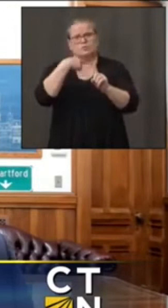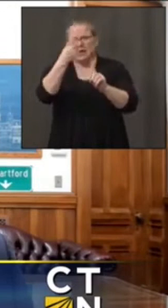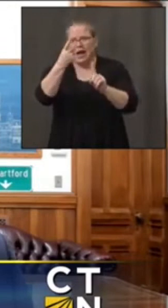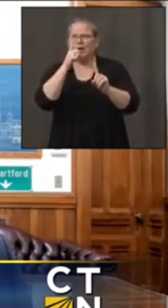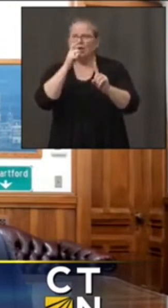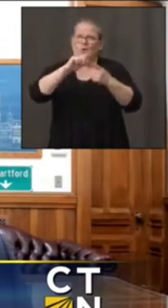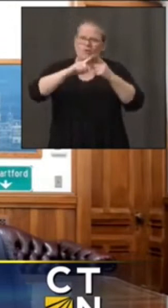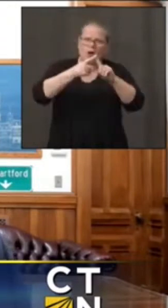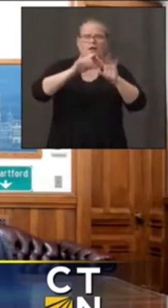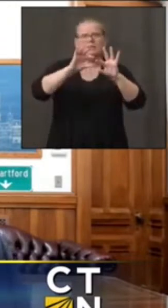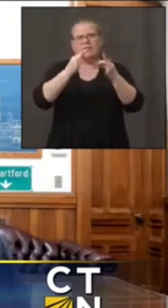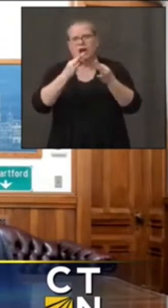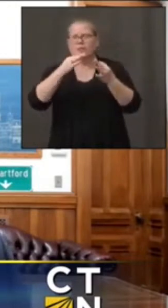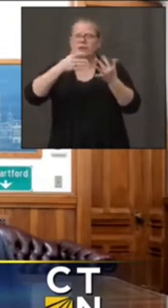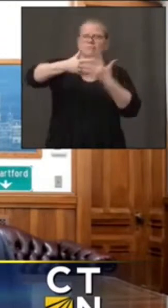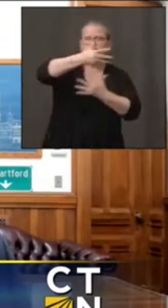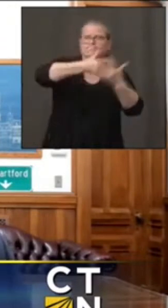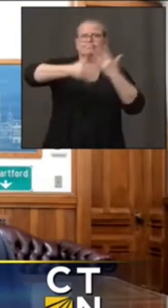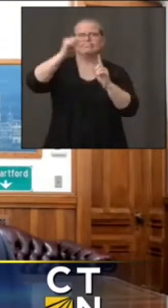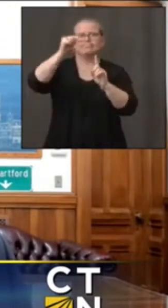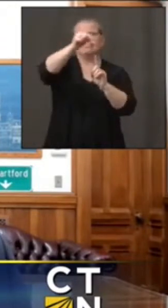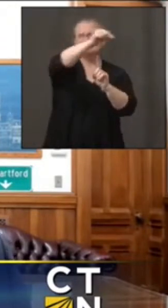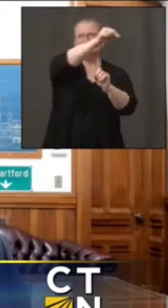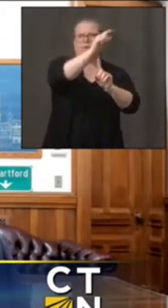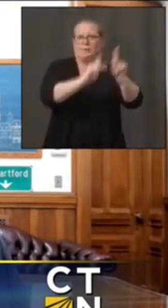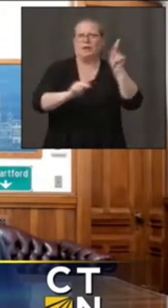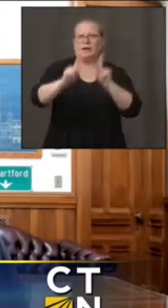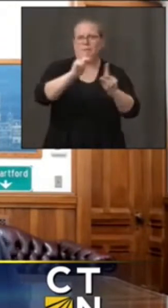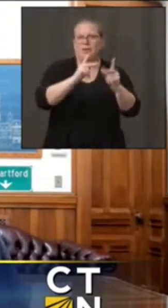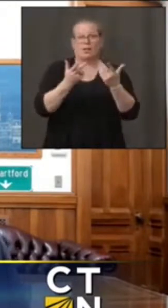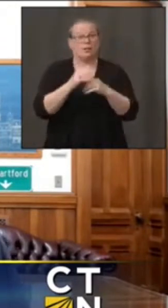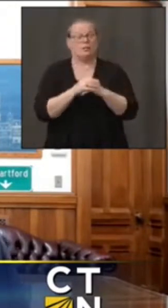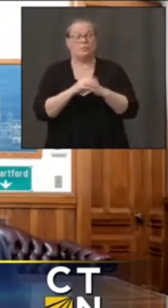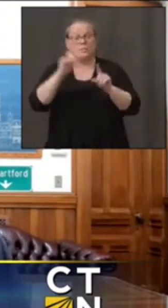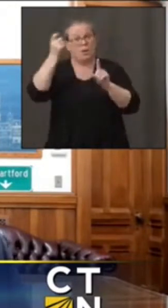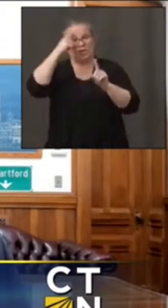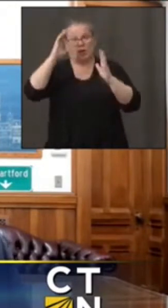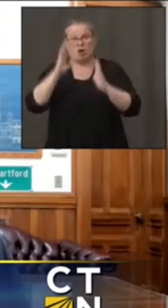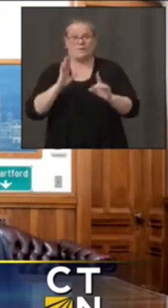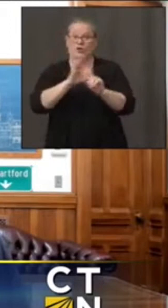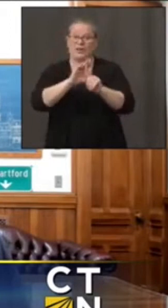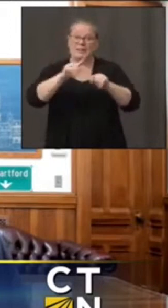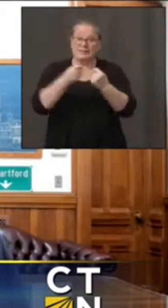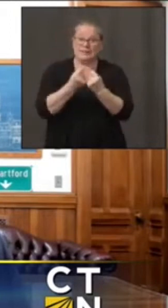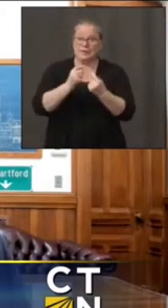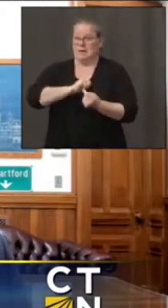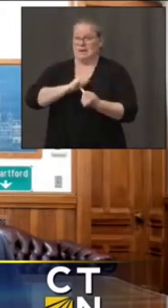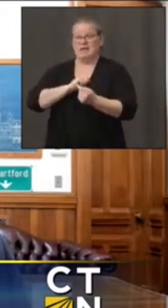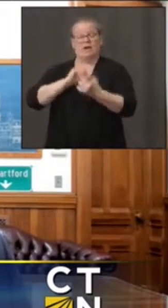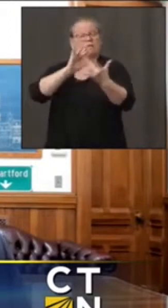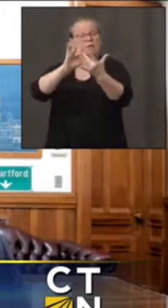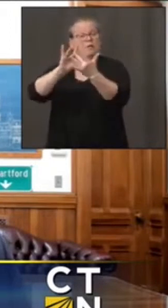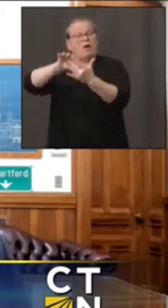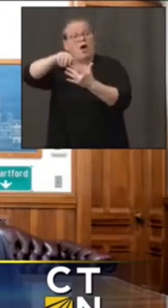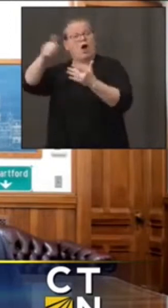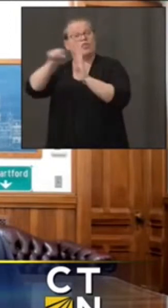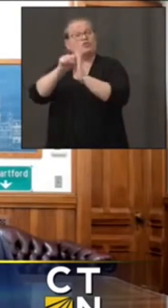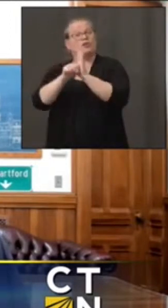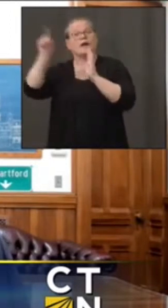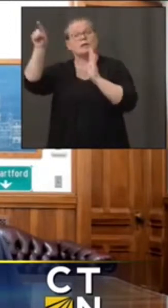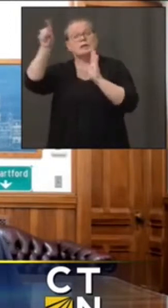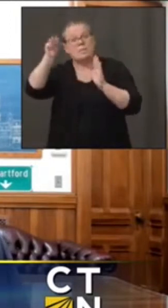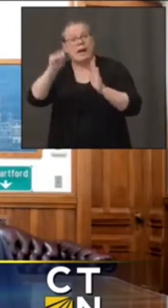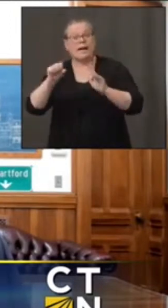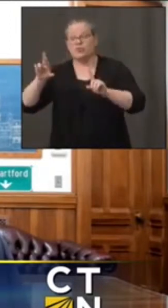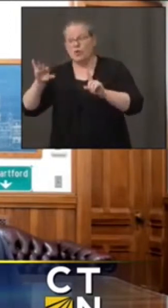stated, his team, including myself, have been in touch with our neighboring states just to understand what's going on in their states, but also